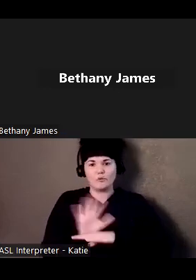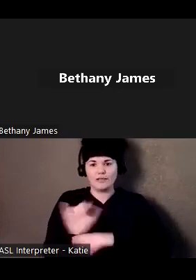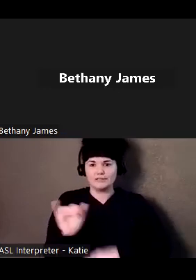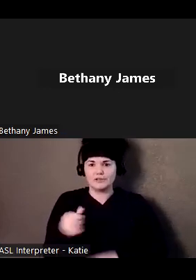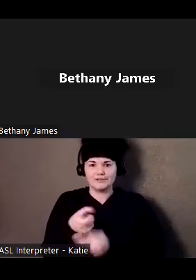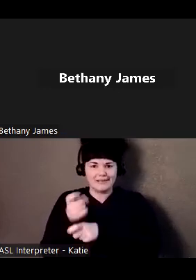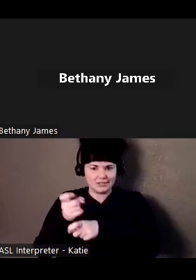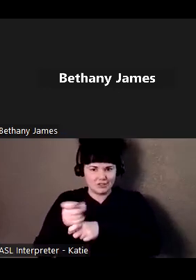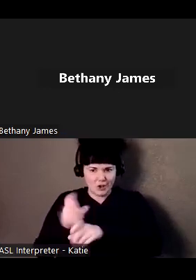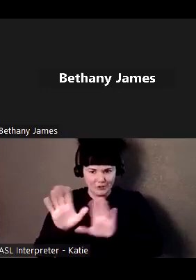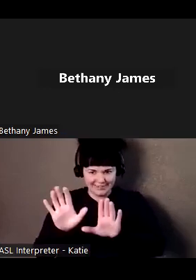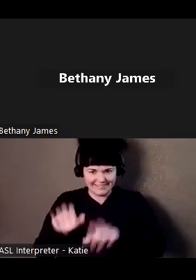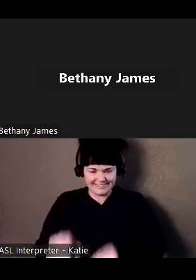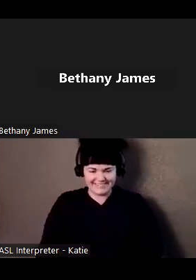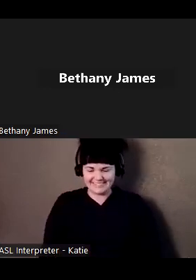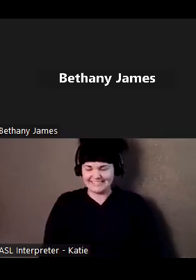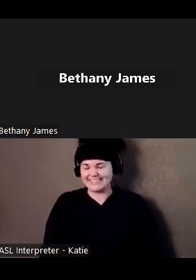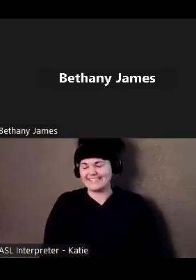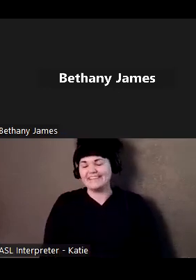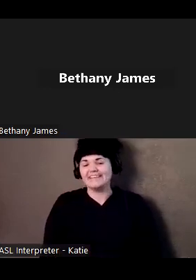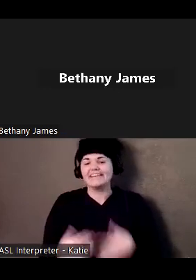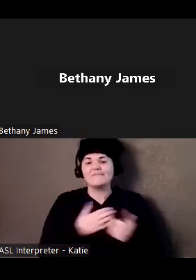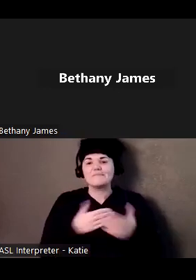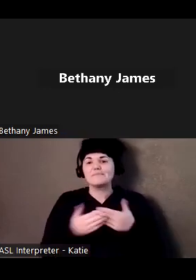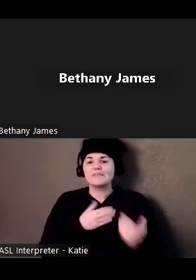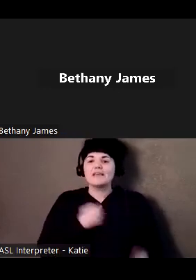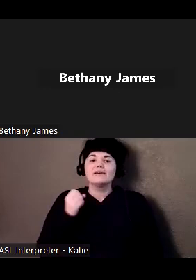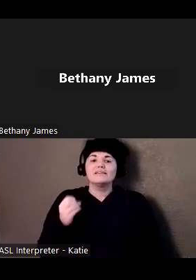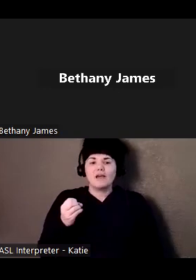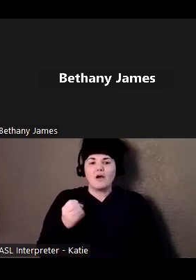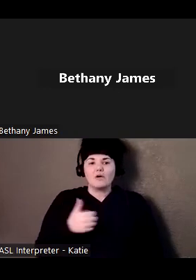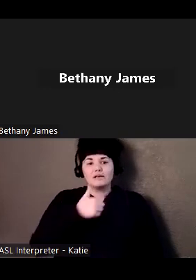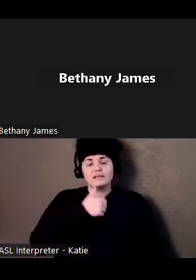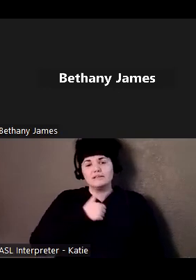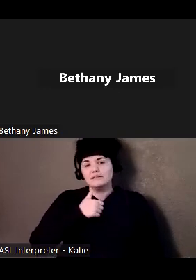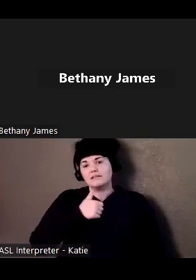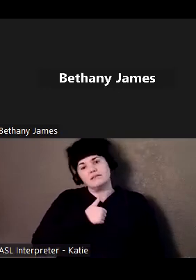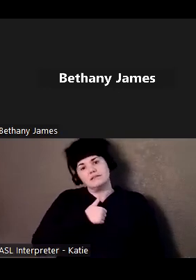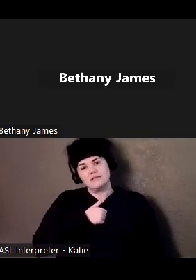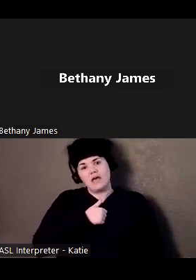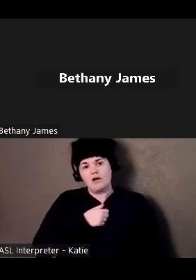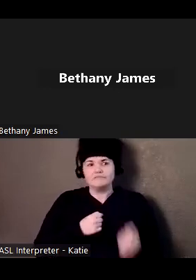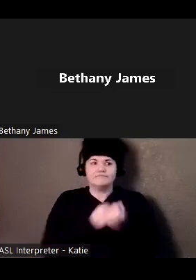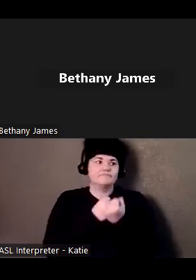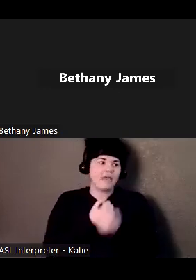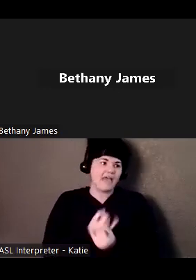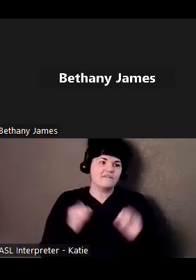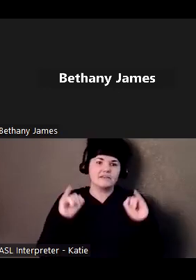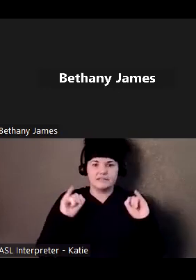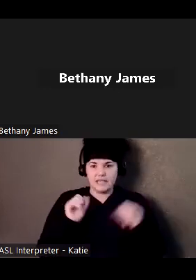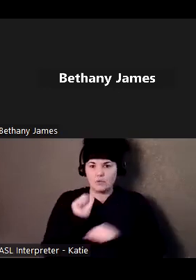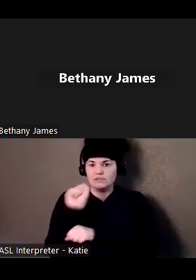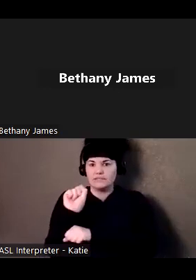that was a joke. But anyway, so what are self-efficacy and resilience? Well, first of